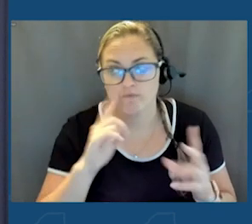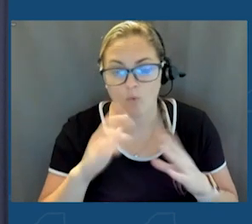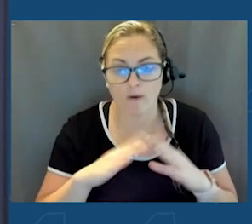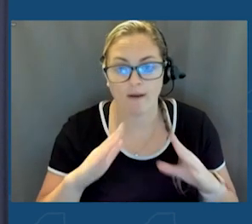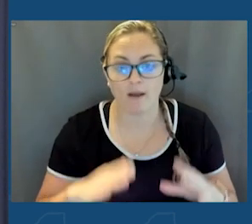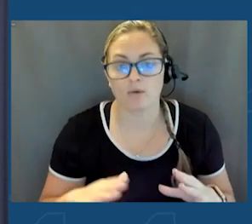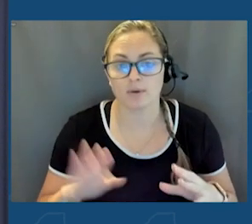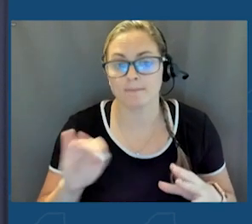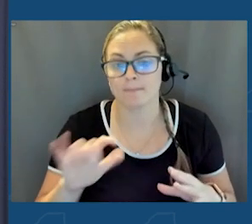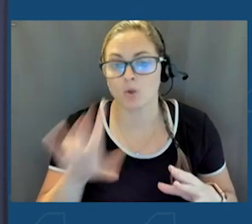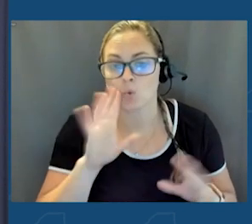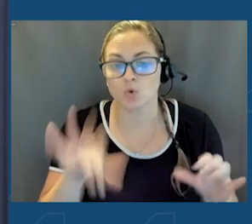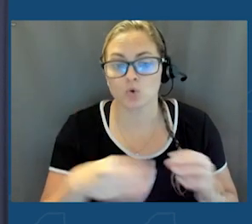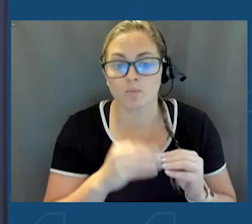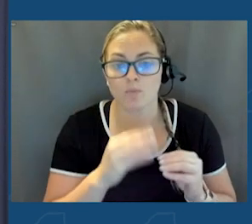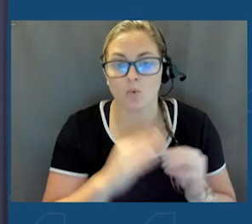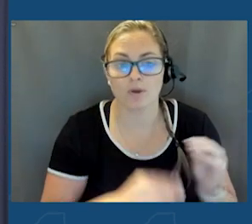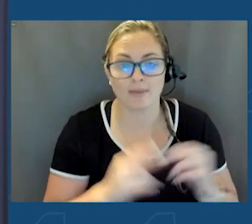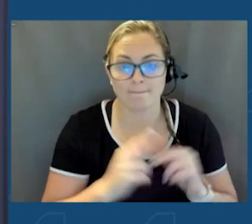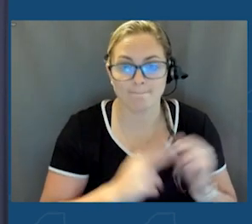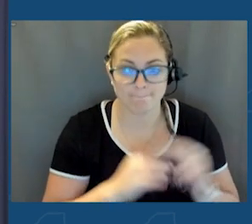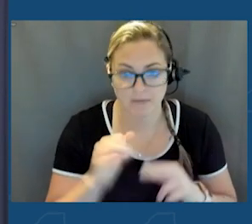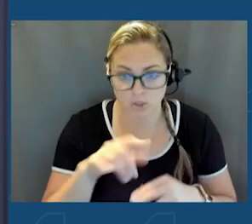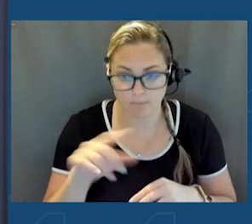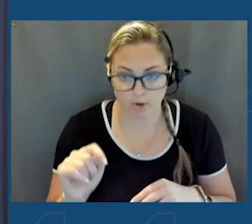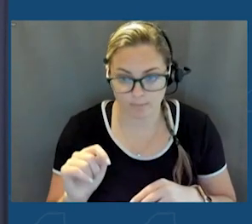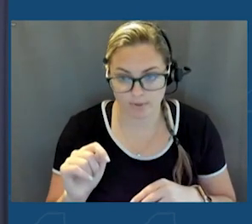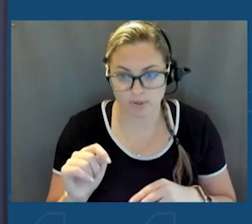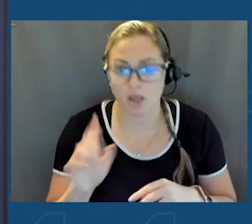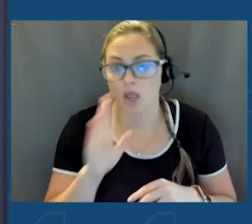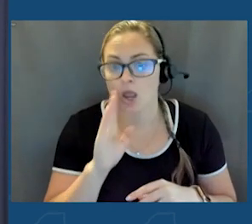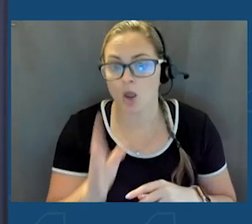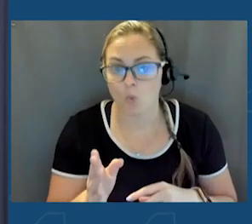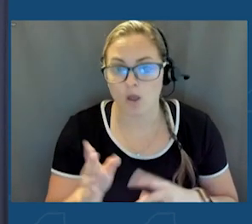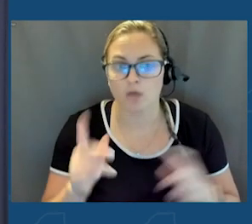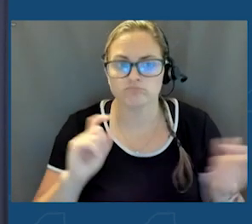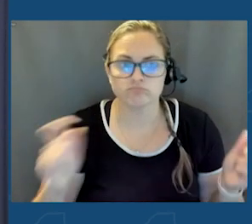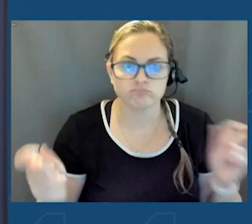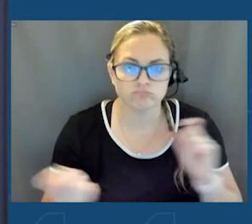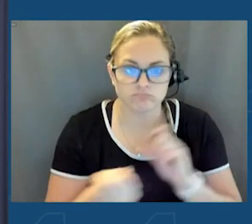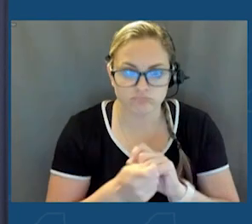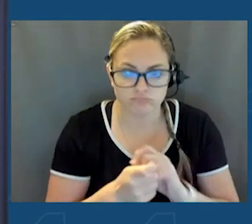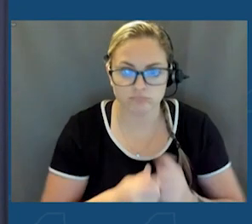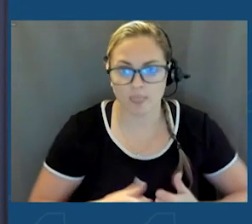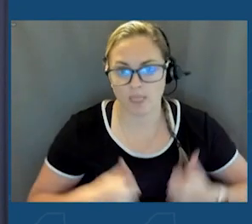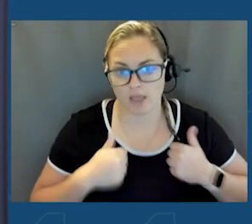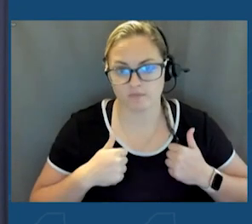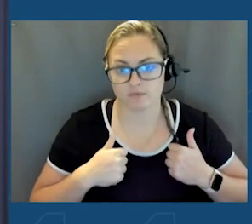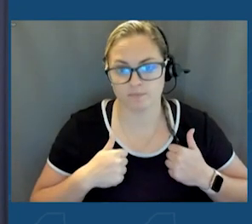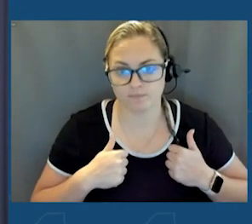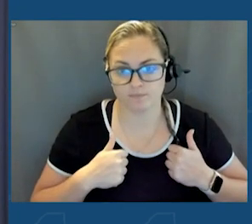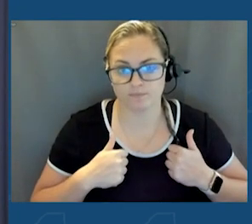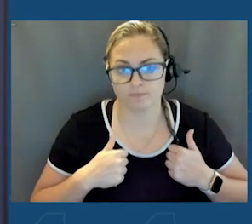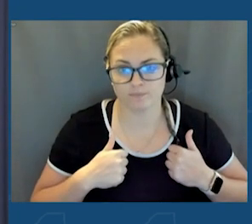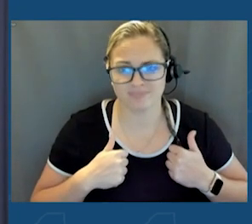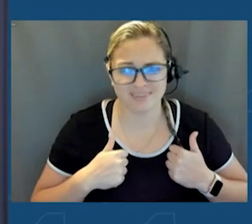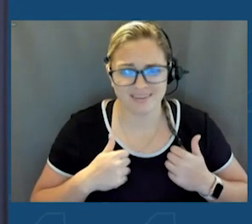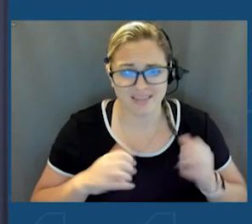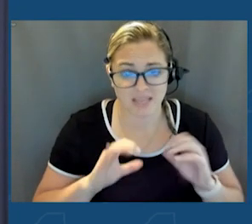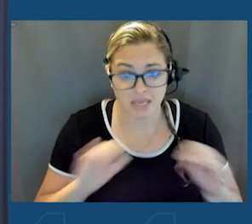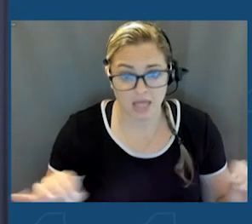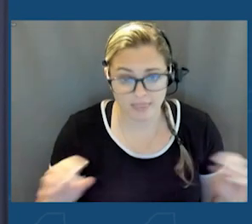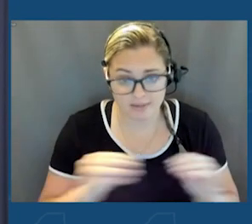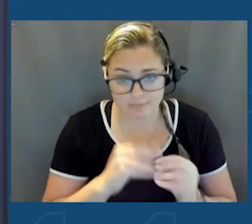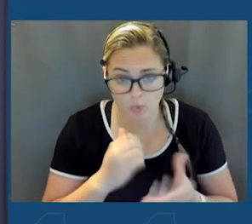bill would do more than build apartments. It will transform lives. Nothing is more